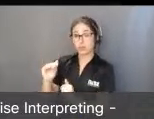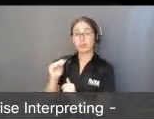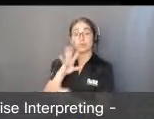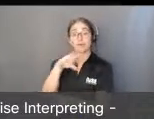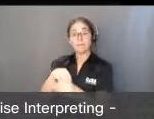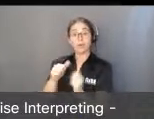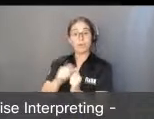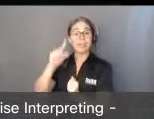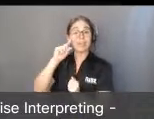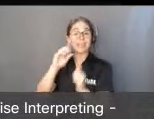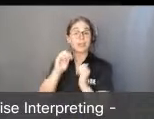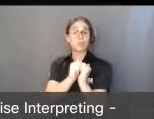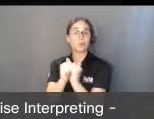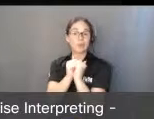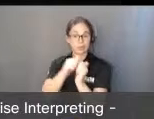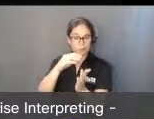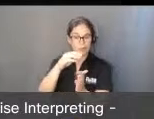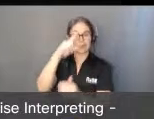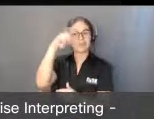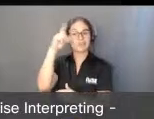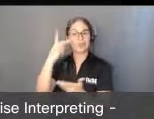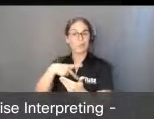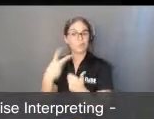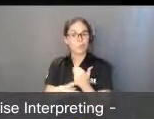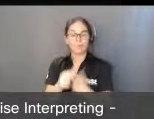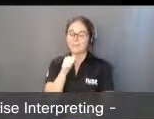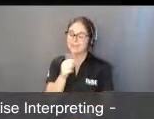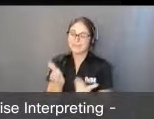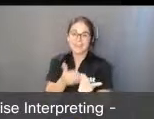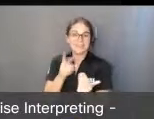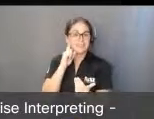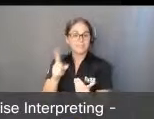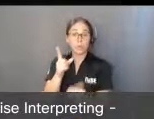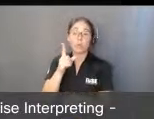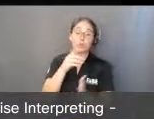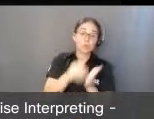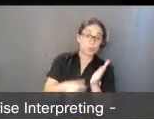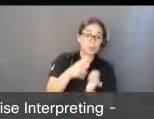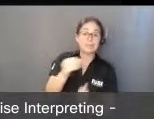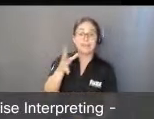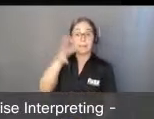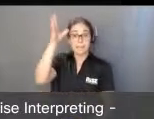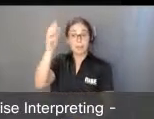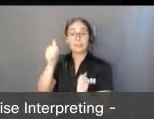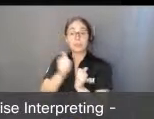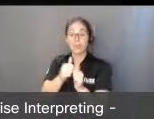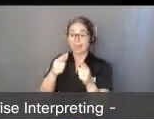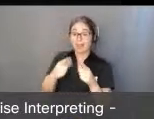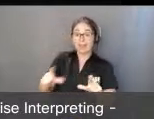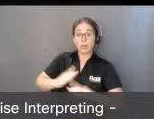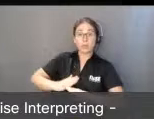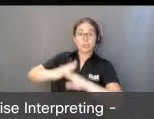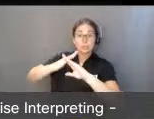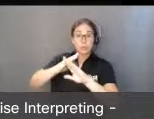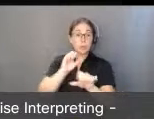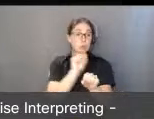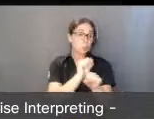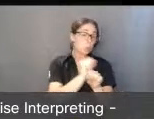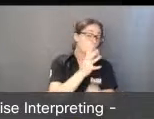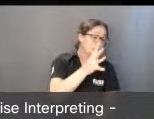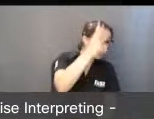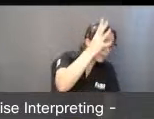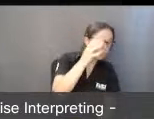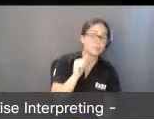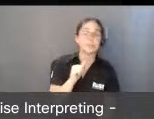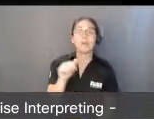We enjoyed it. It's not easy for our students and parents, especially having language barriers, working parents, students being helped by other